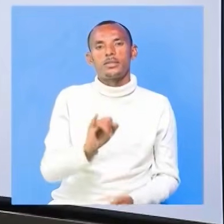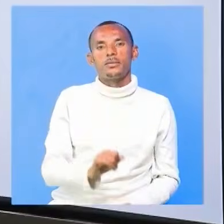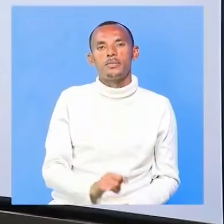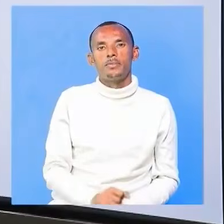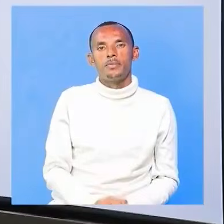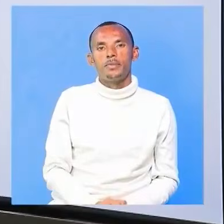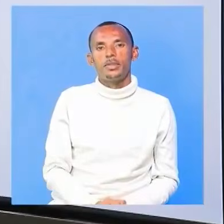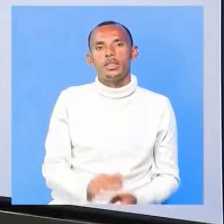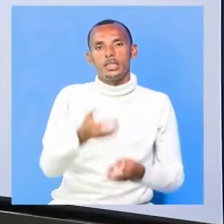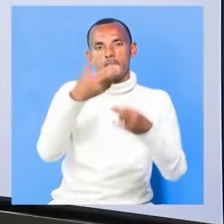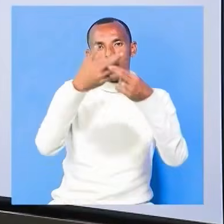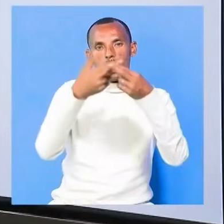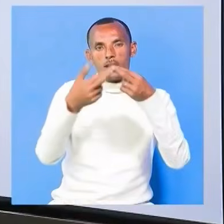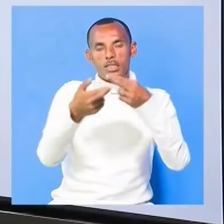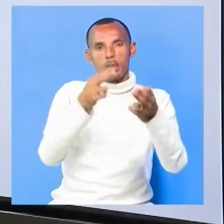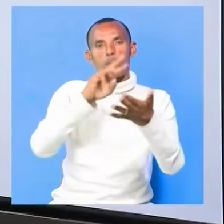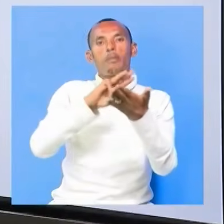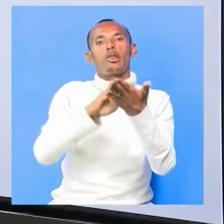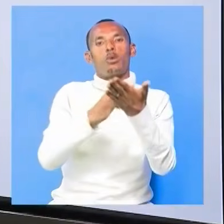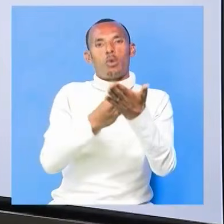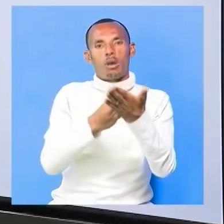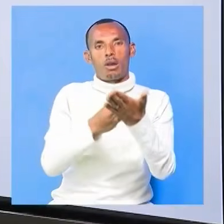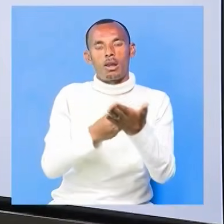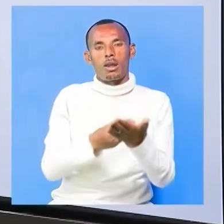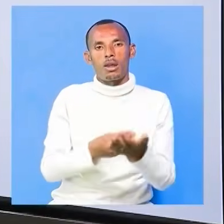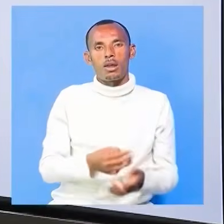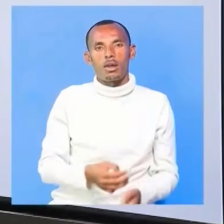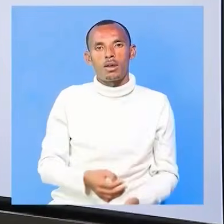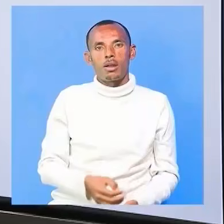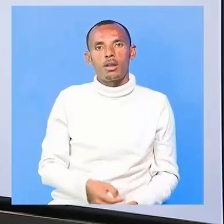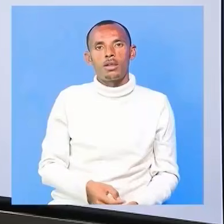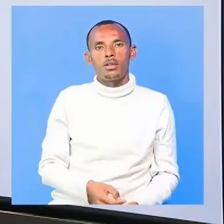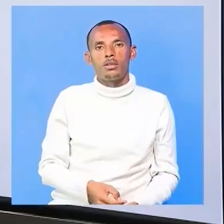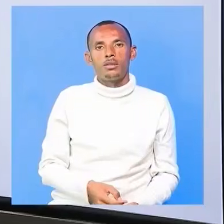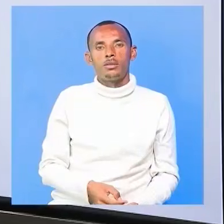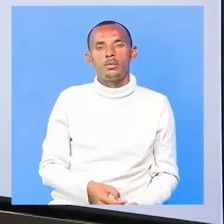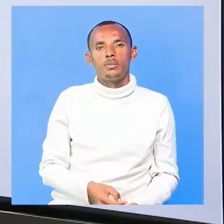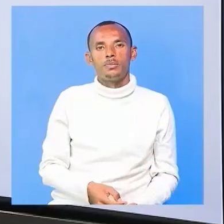is the relationship between